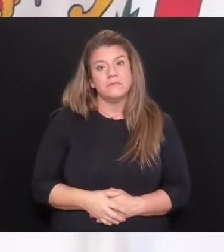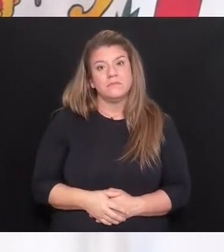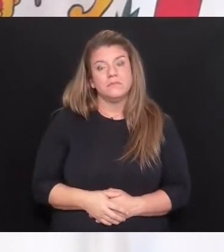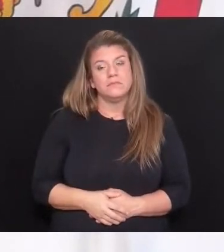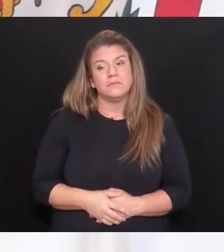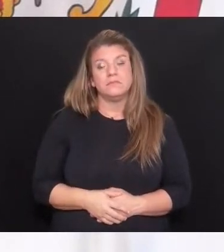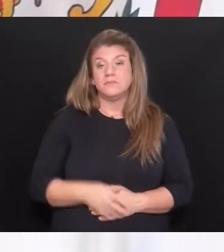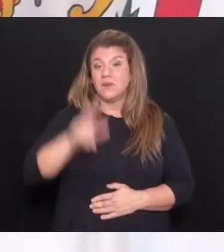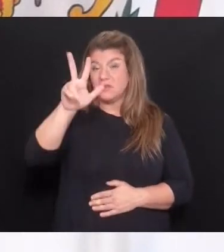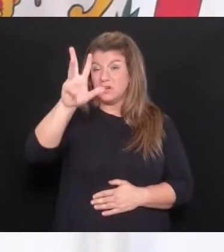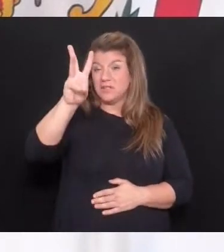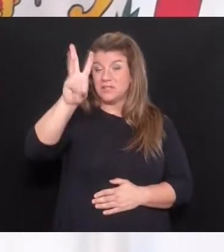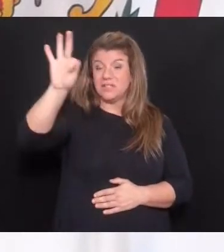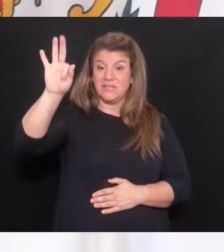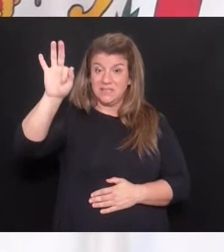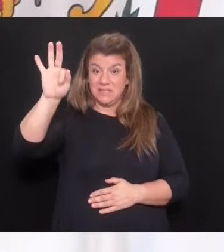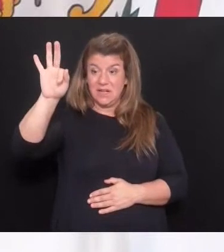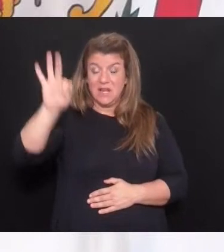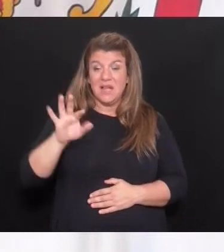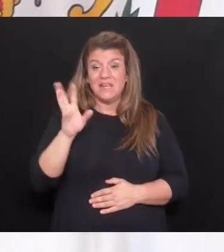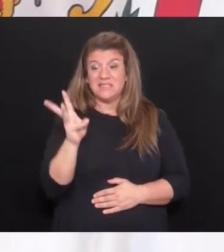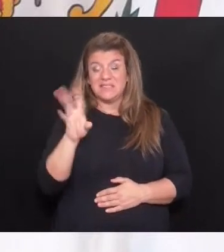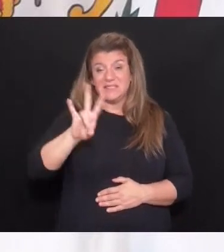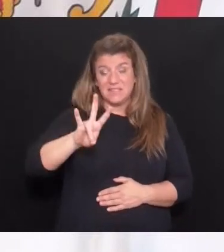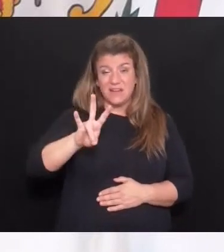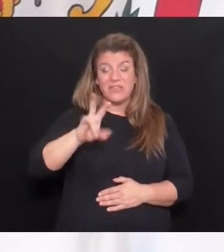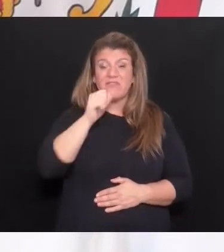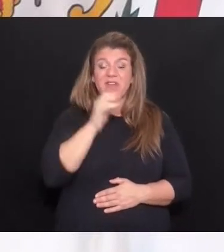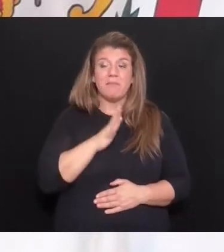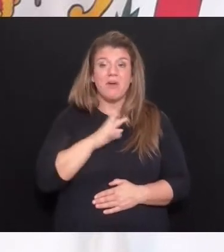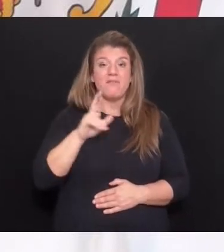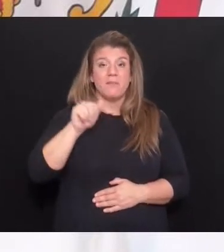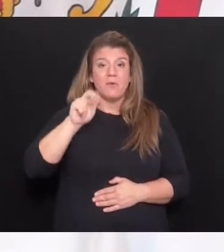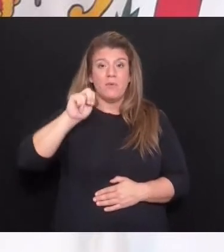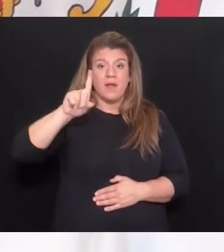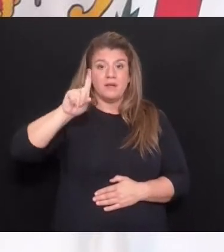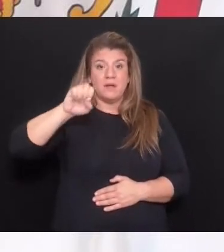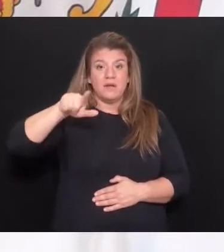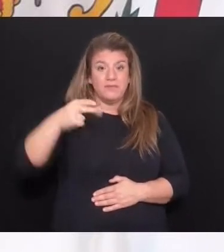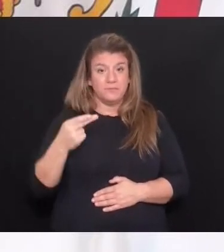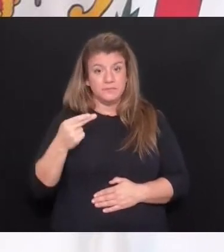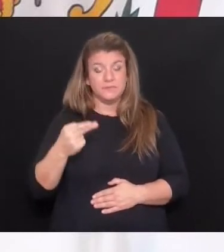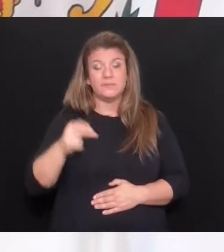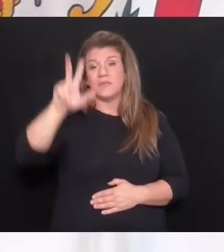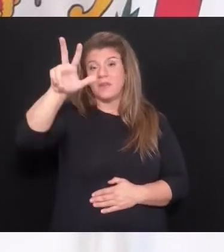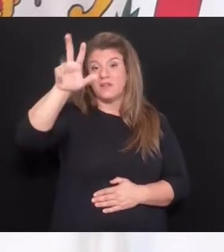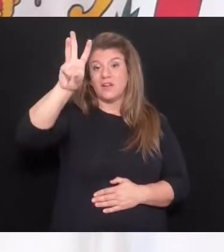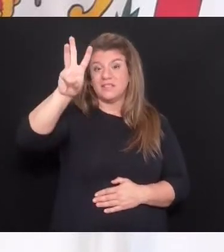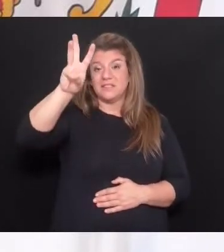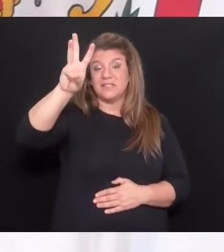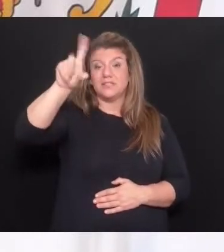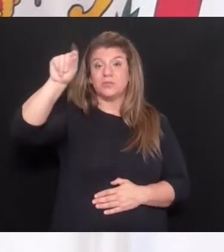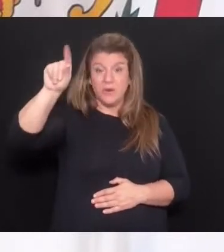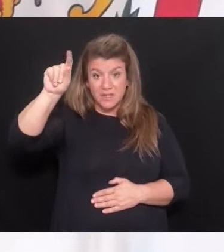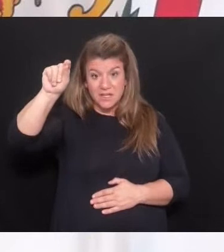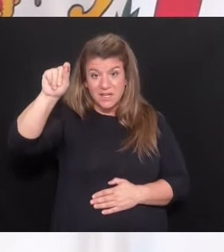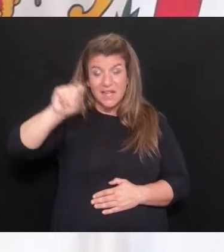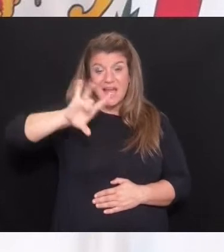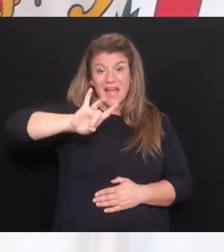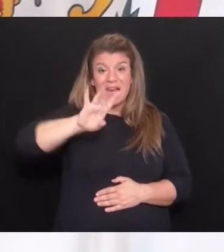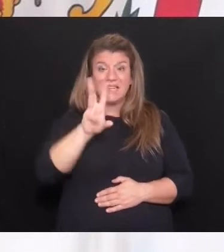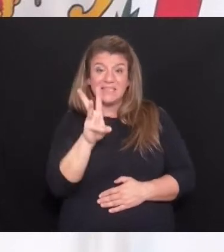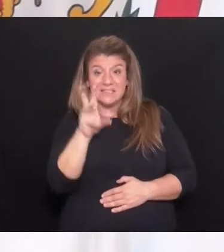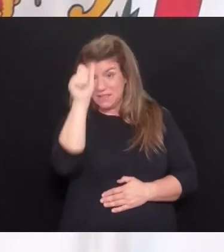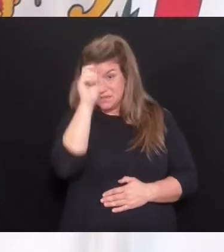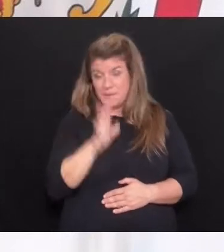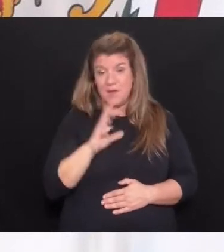The 3,619th death, a 67-year-old female from Randolph County. The 3,620th death, an 86-year-old